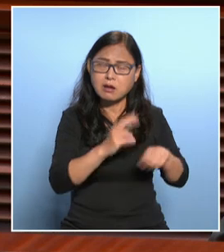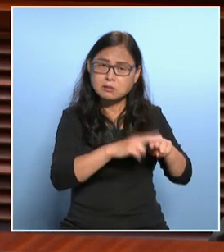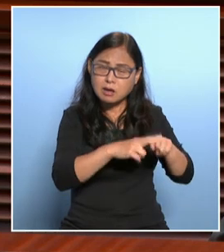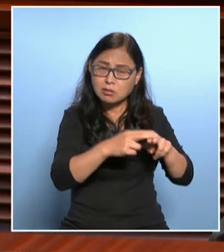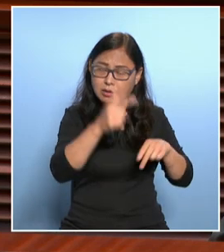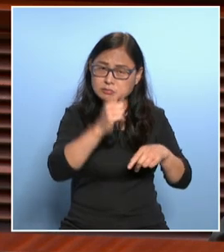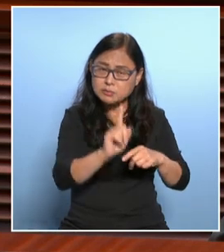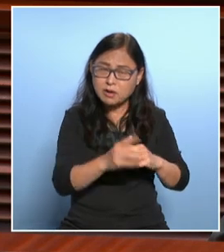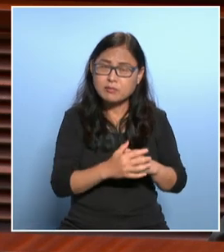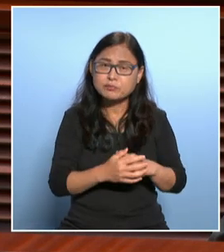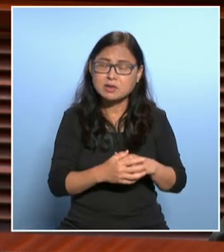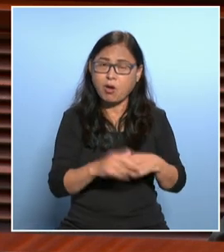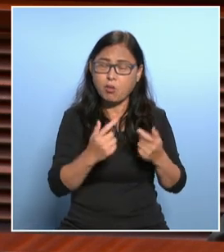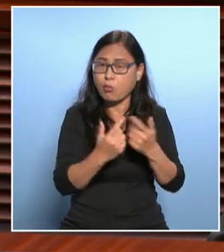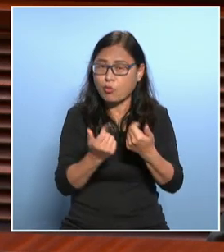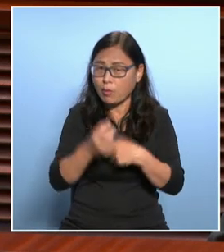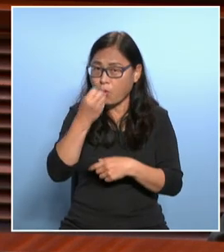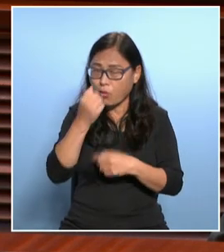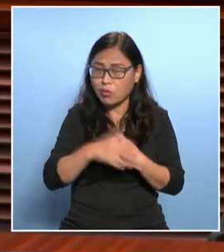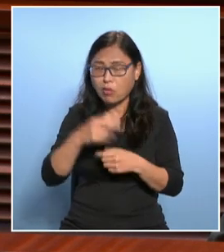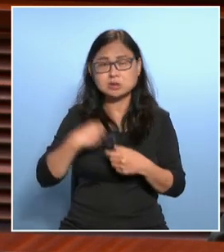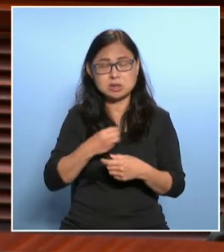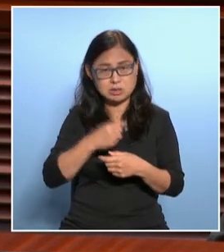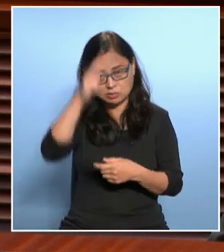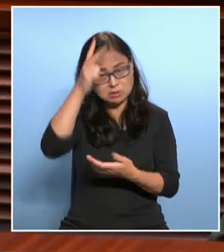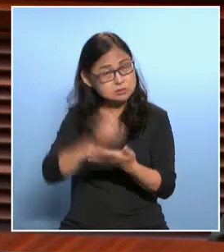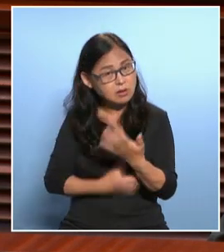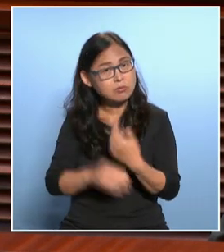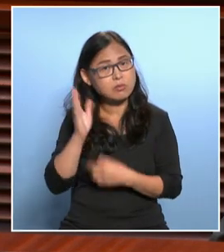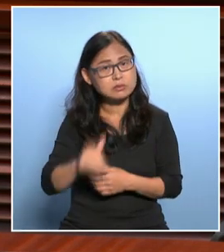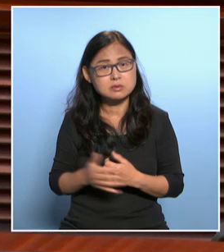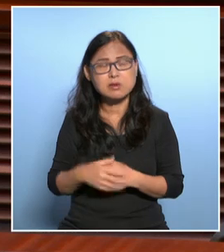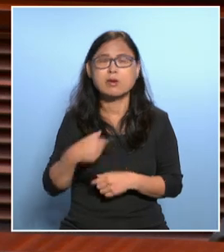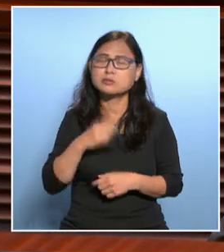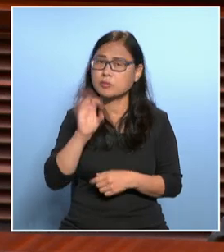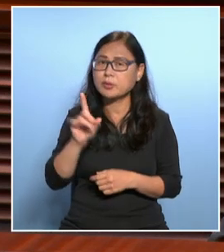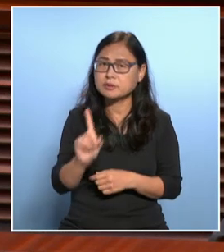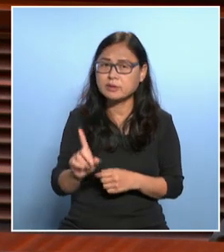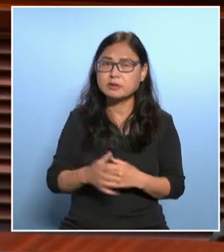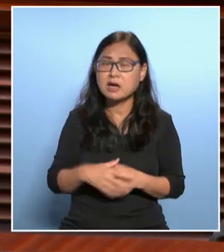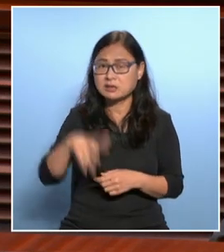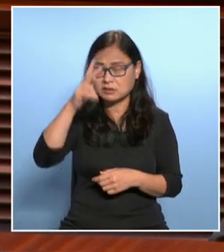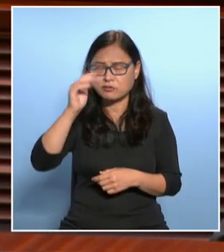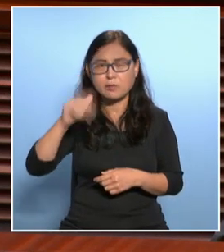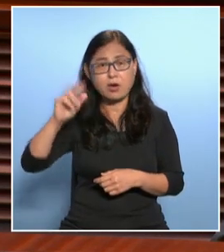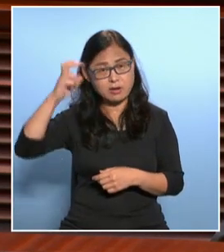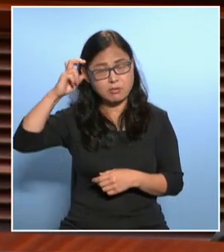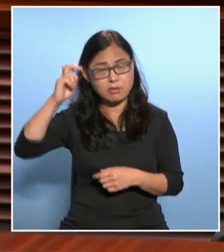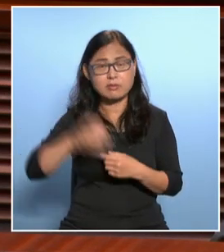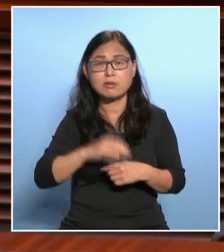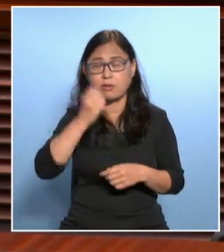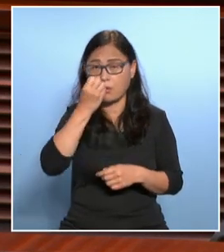in terms of financial concerns, it is certainly cheaper than that in Hong Kong.